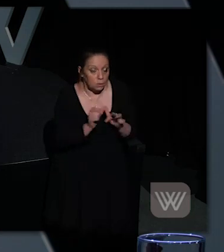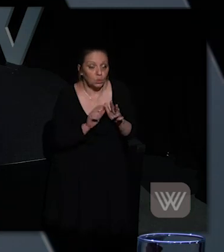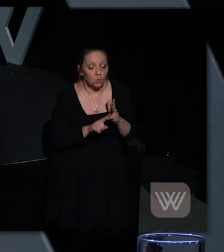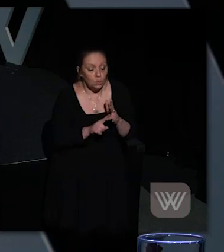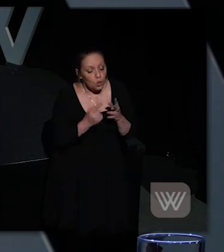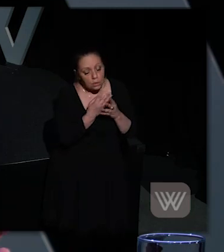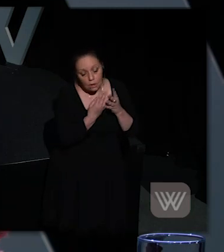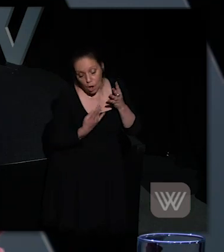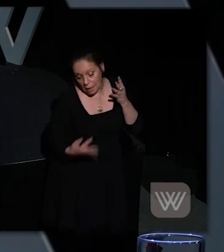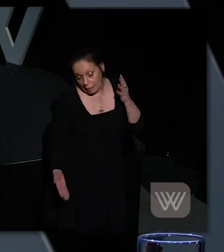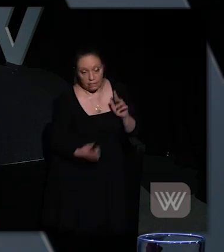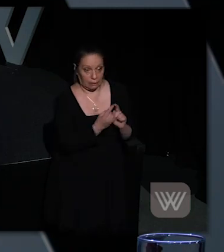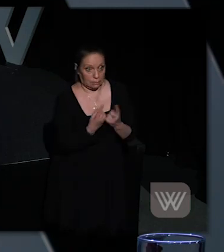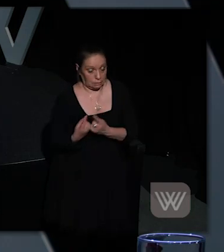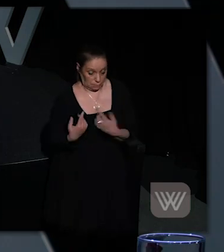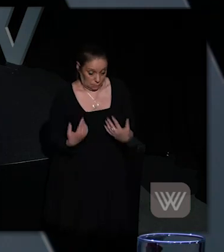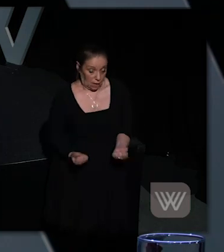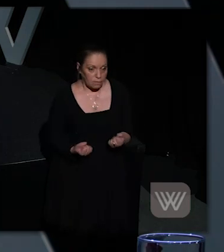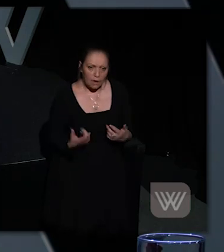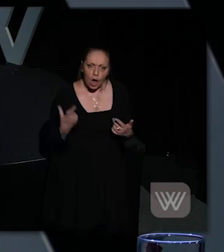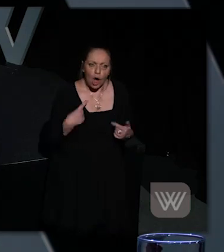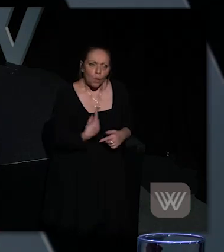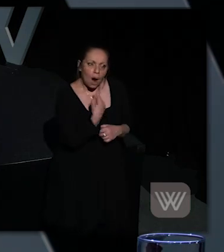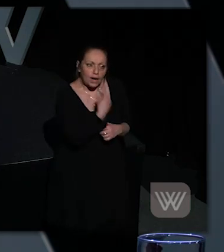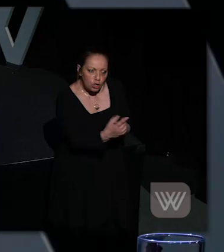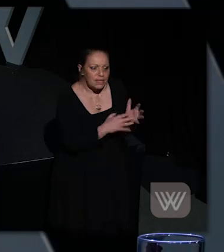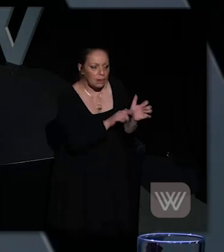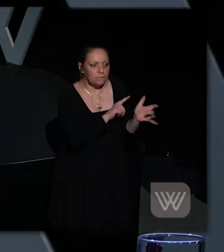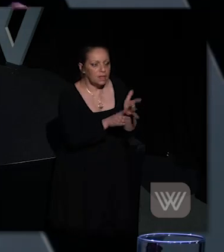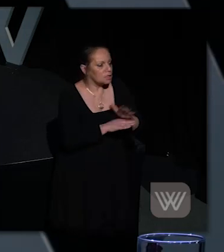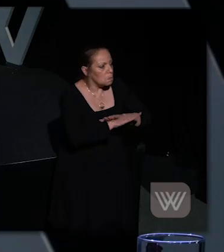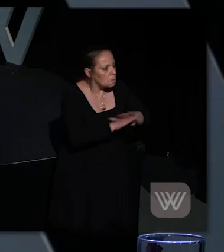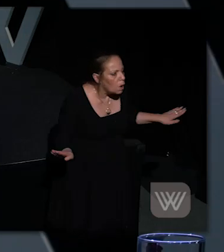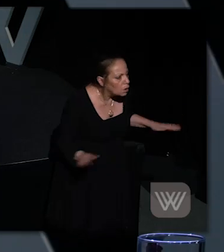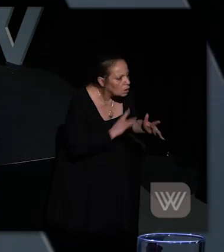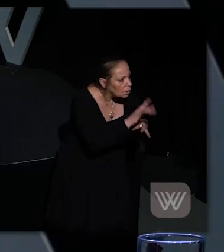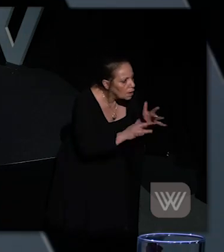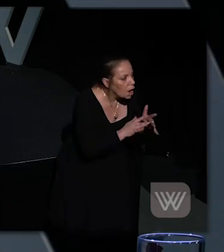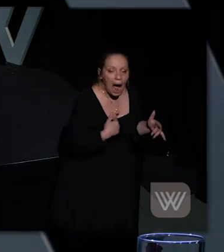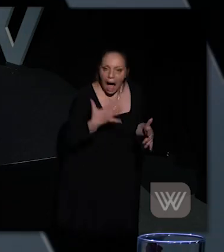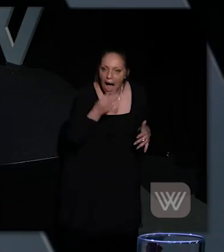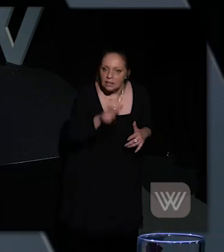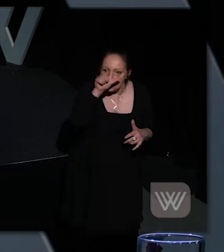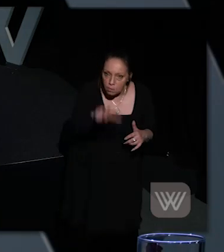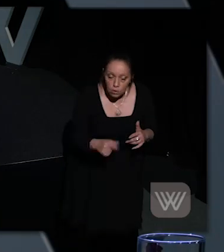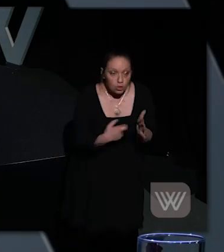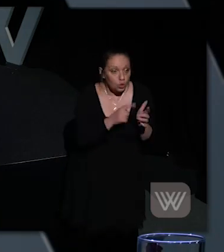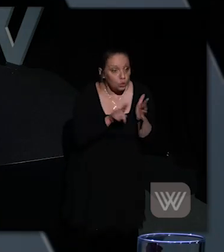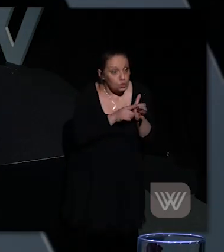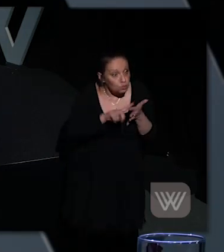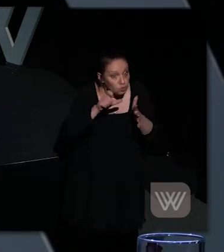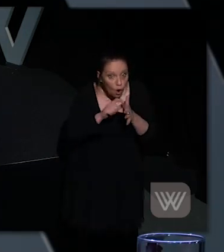just so many things wrong with it. Like, why are you saying to the victim to stay off the internet? Why aren't you asking the perpetrator to stop the